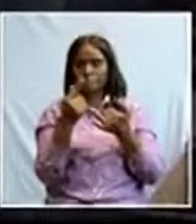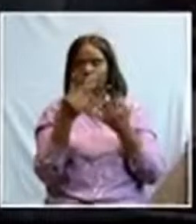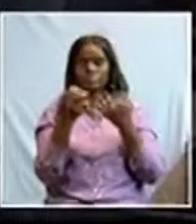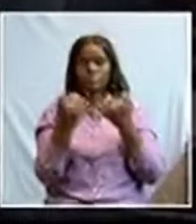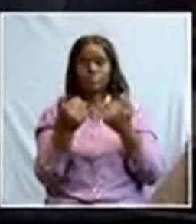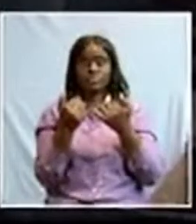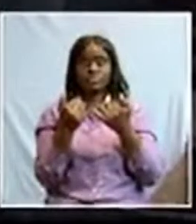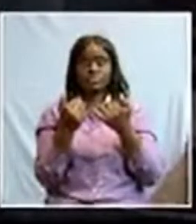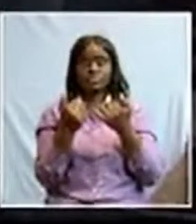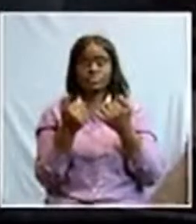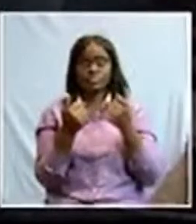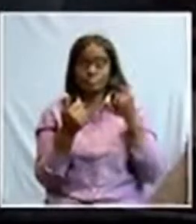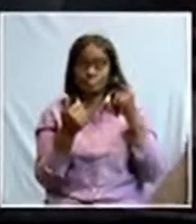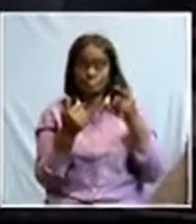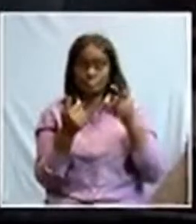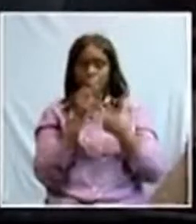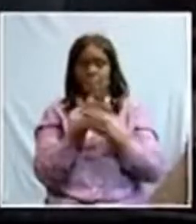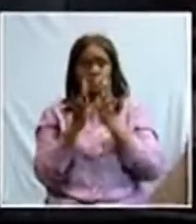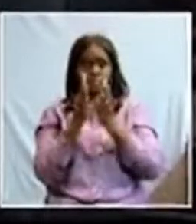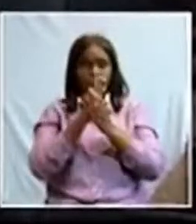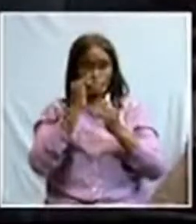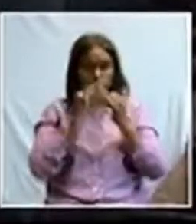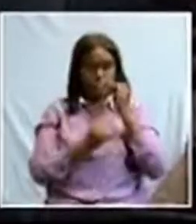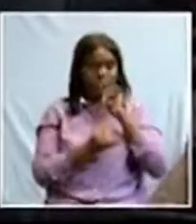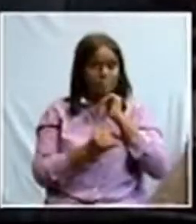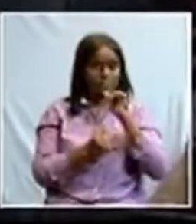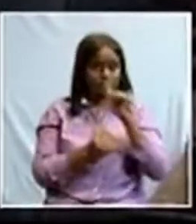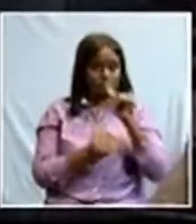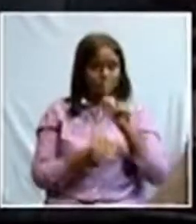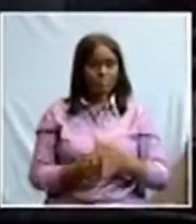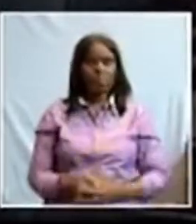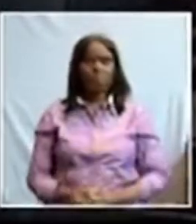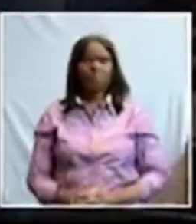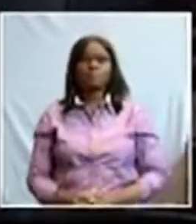want... Is this building finished?